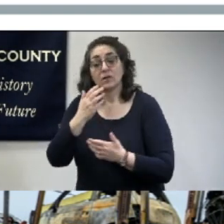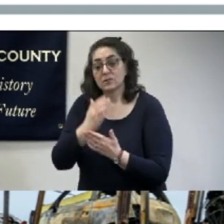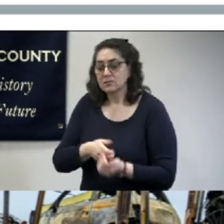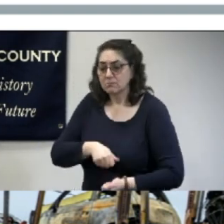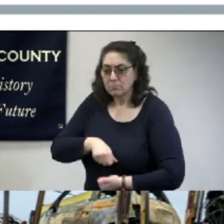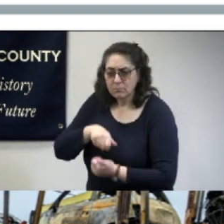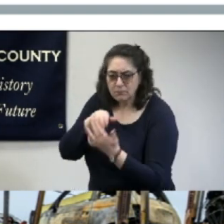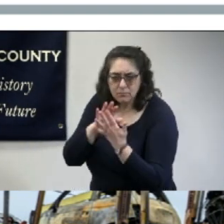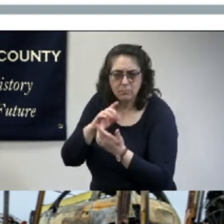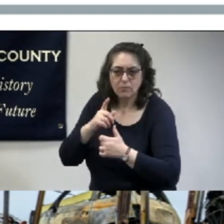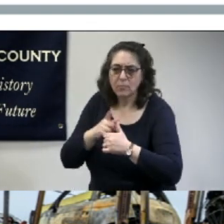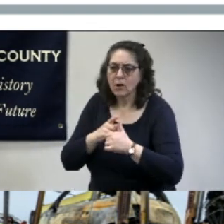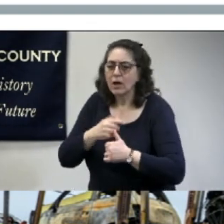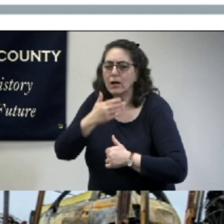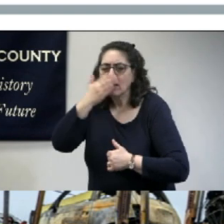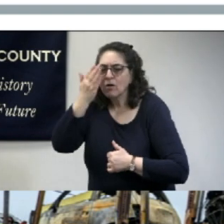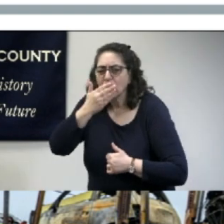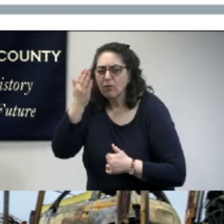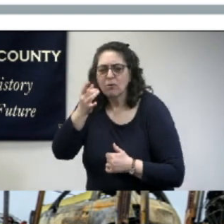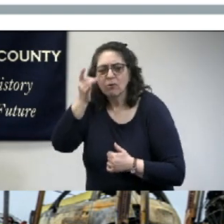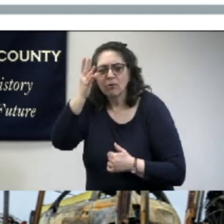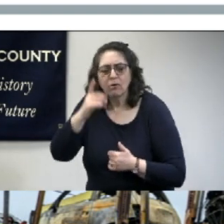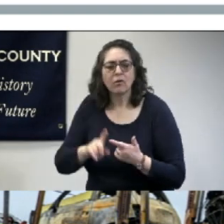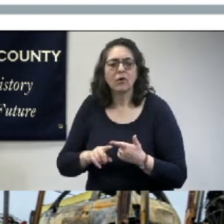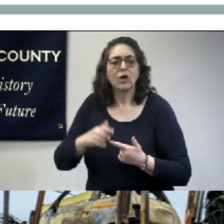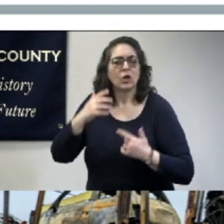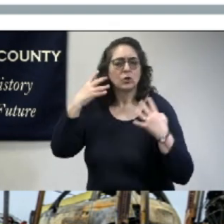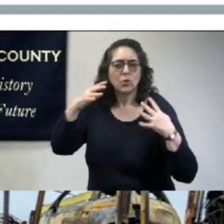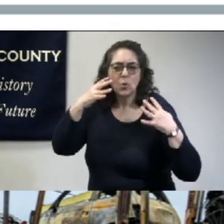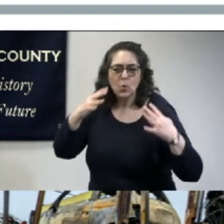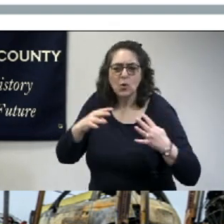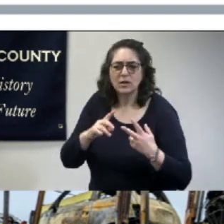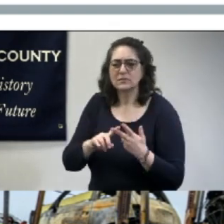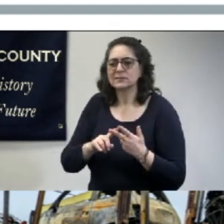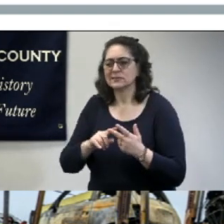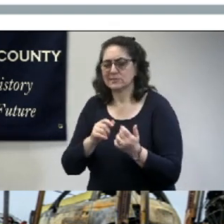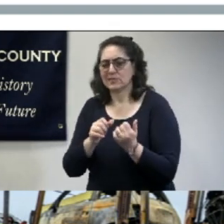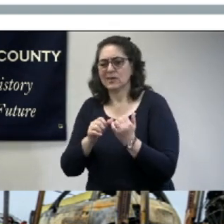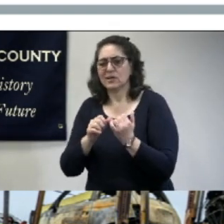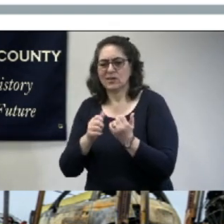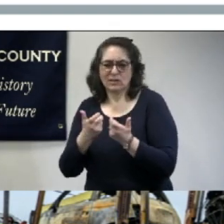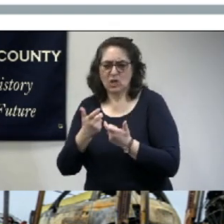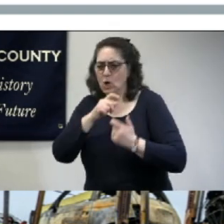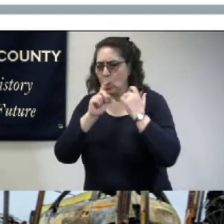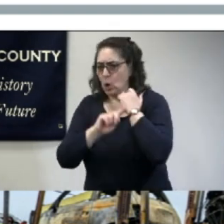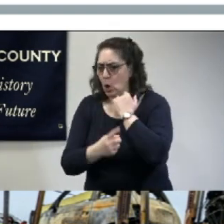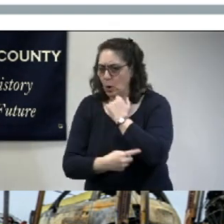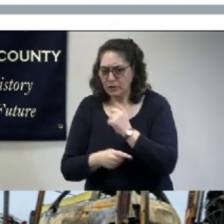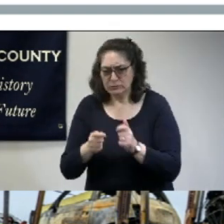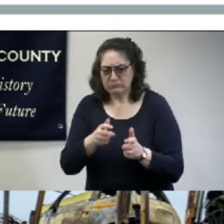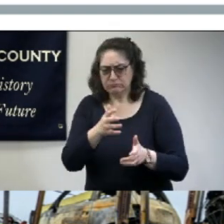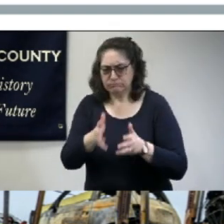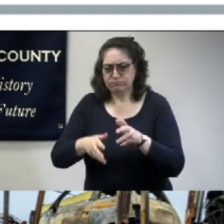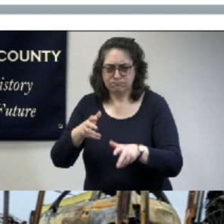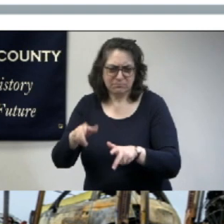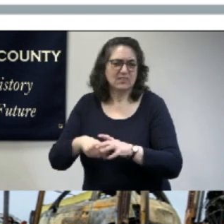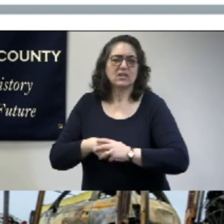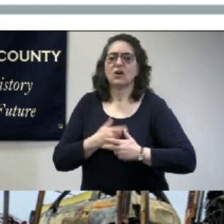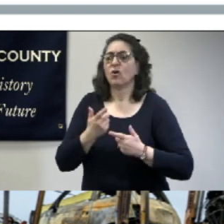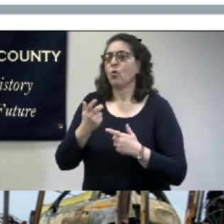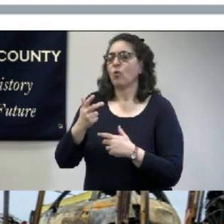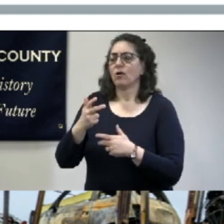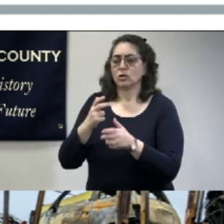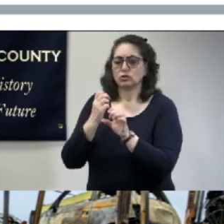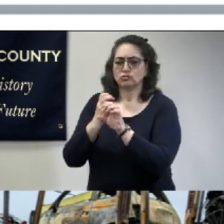noise, solid waste, hazmat incidents. So, you know, the jackknife tractor trailers and